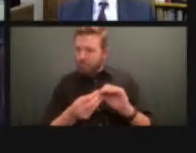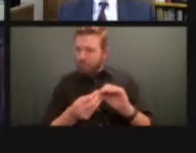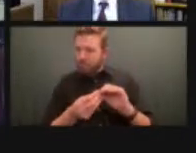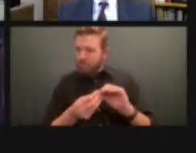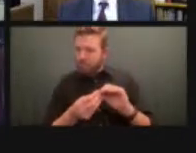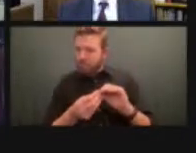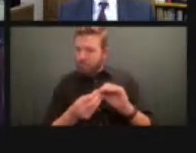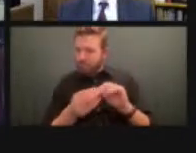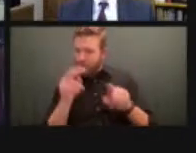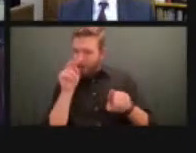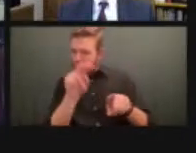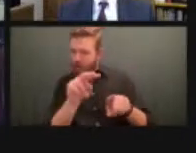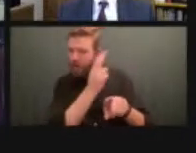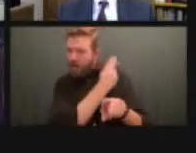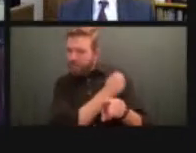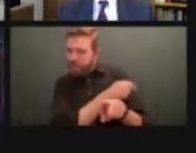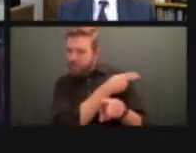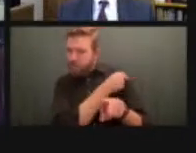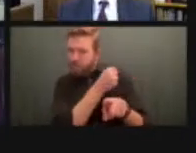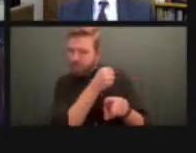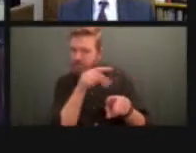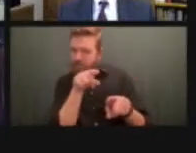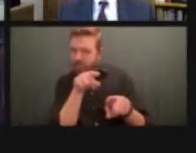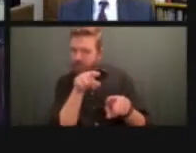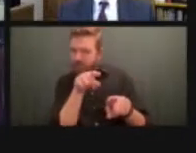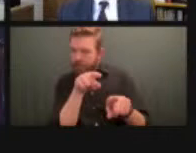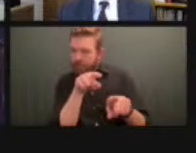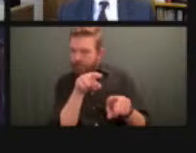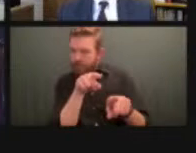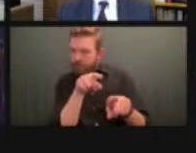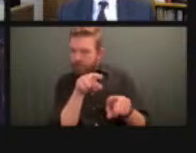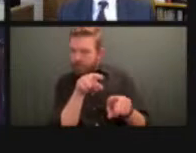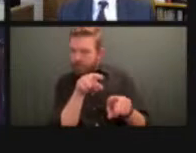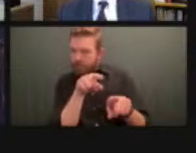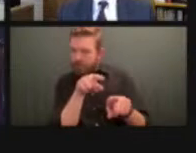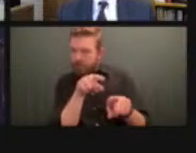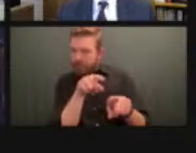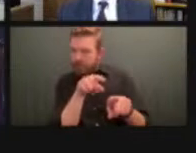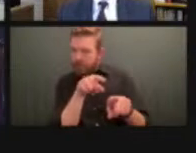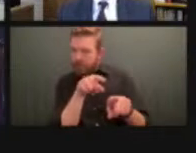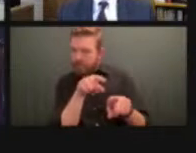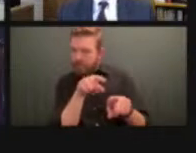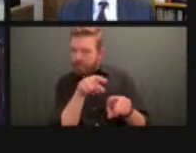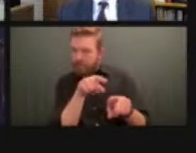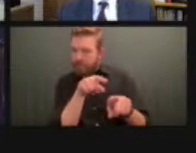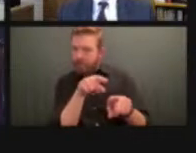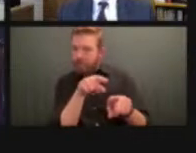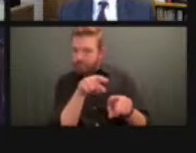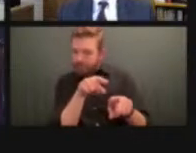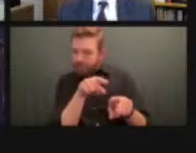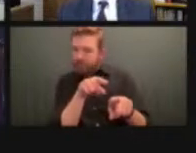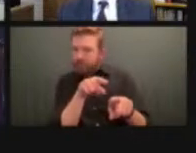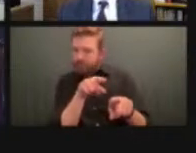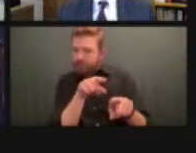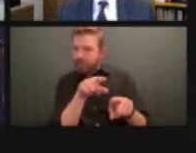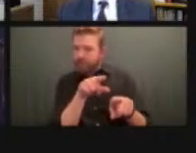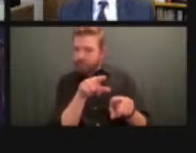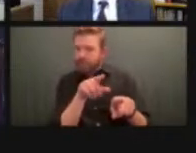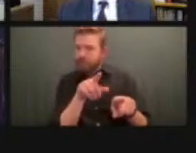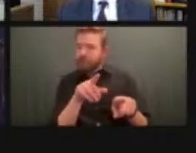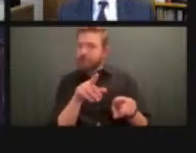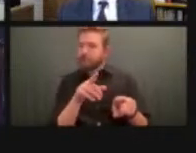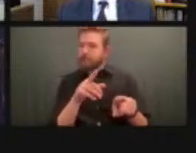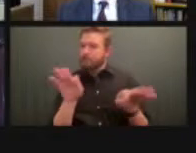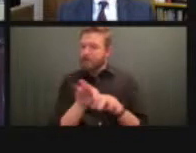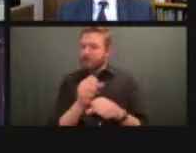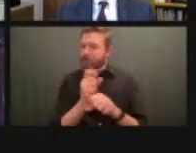throughout the pandemic, ensuring the ability of our healthcare system to serve those who are the sickest is among our very highest